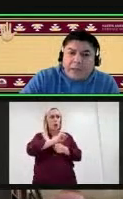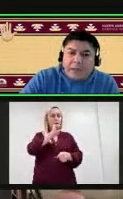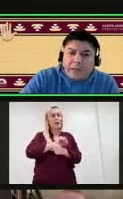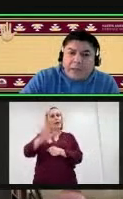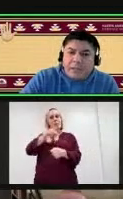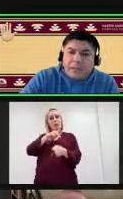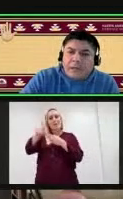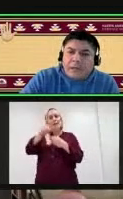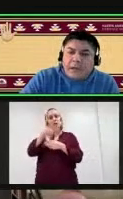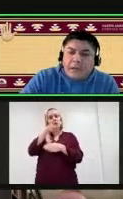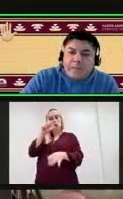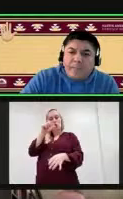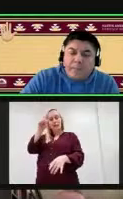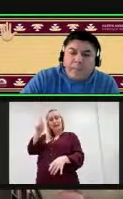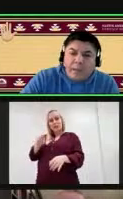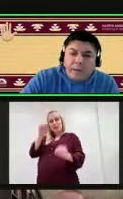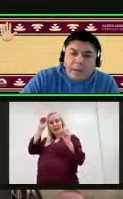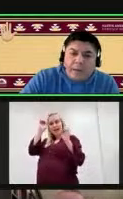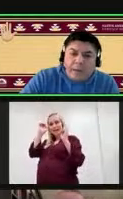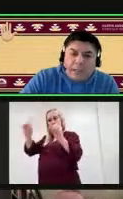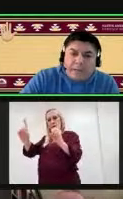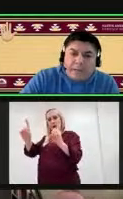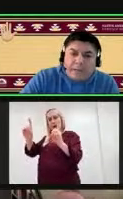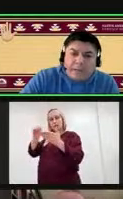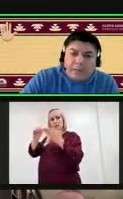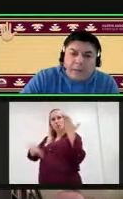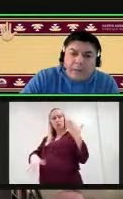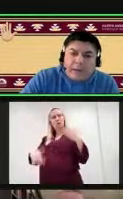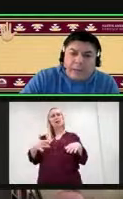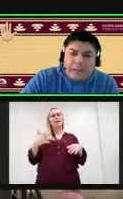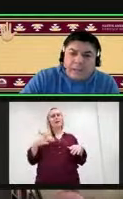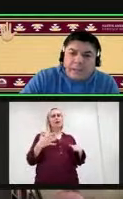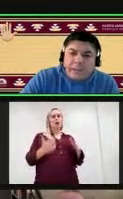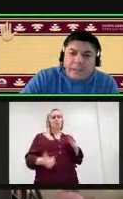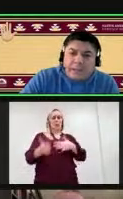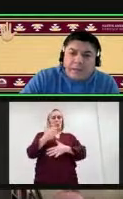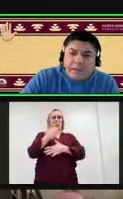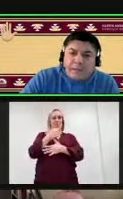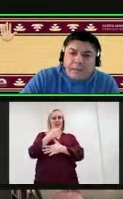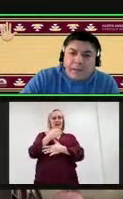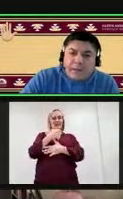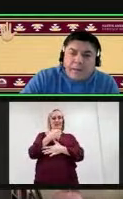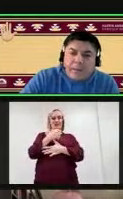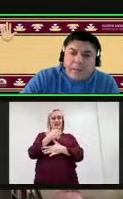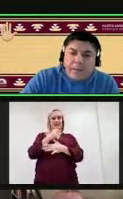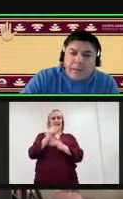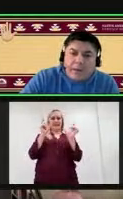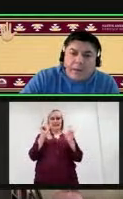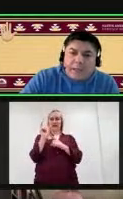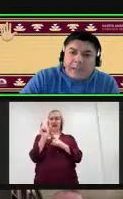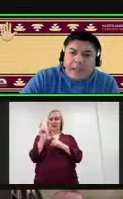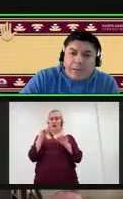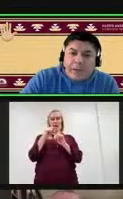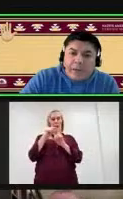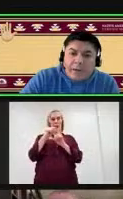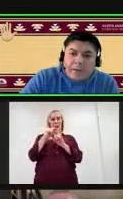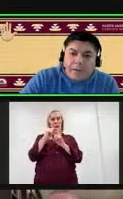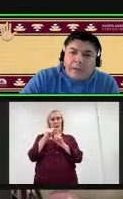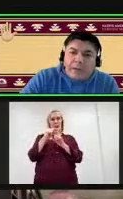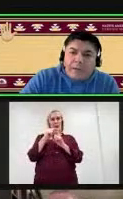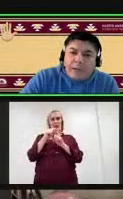the students. I just feel if we put prioritizes in there, takes that